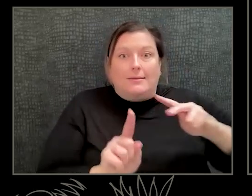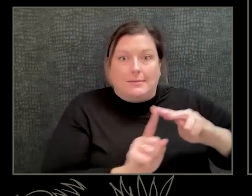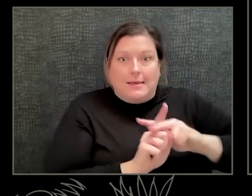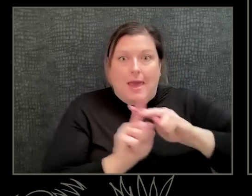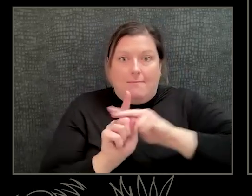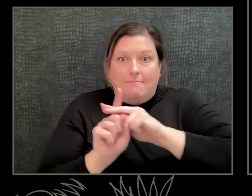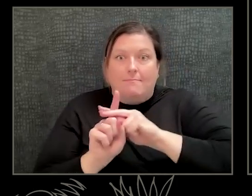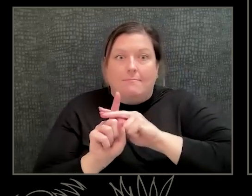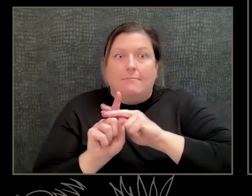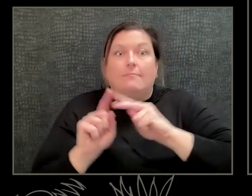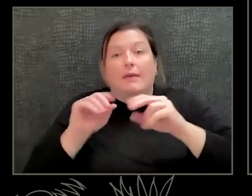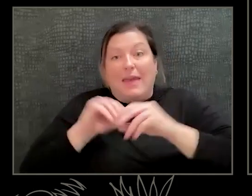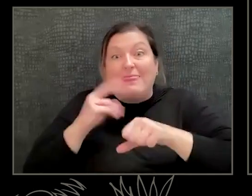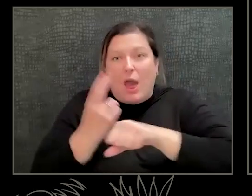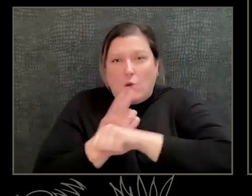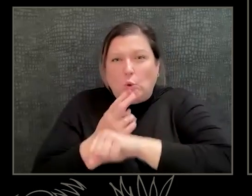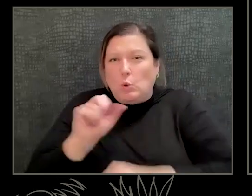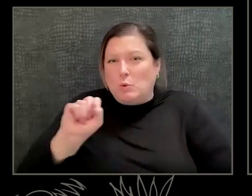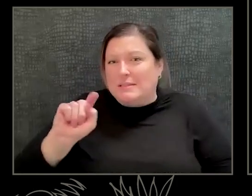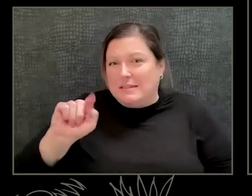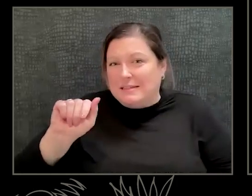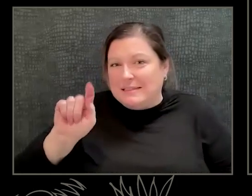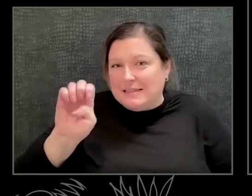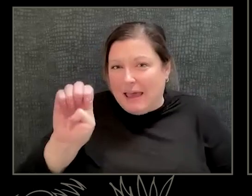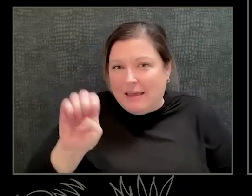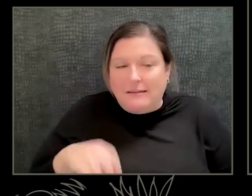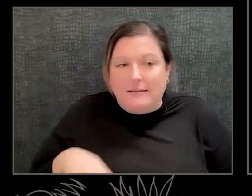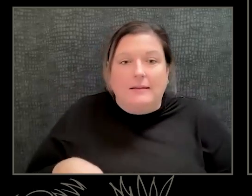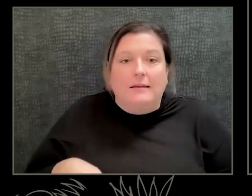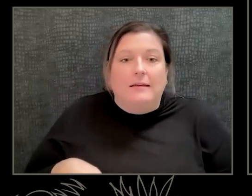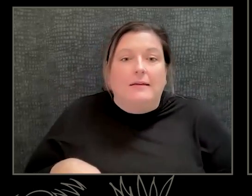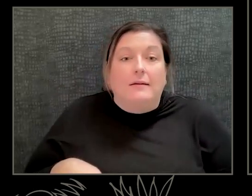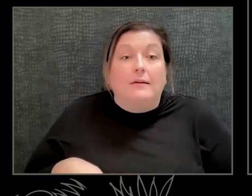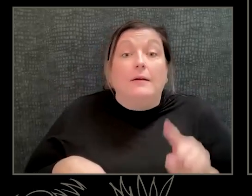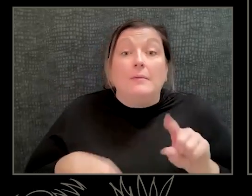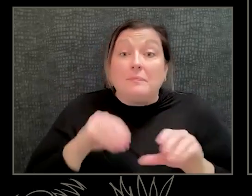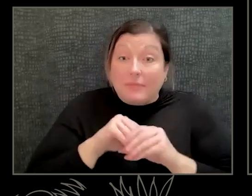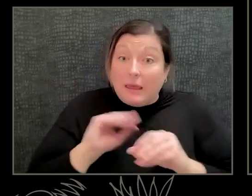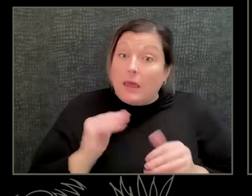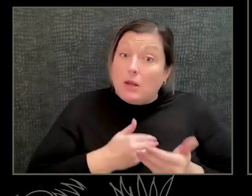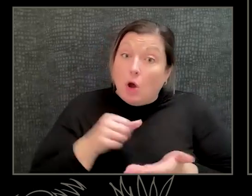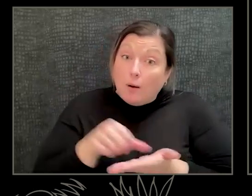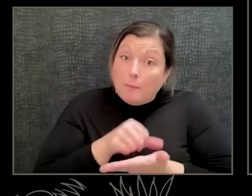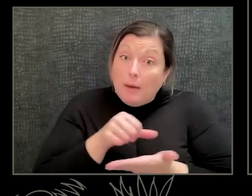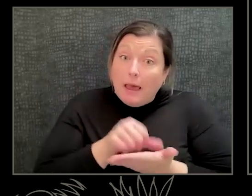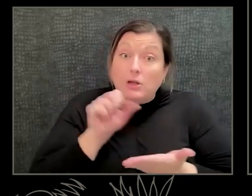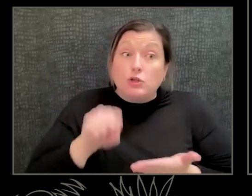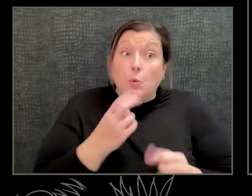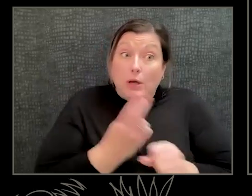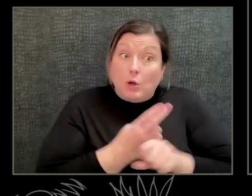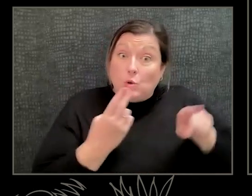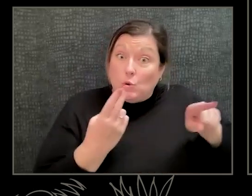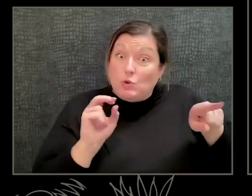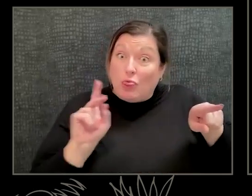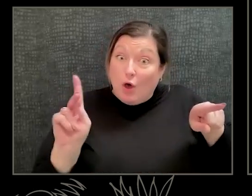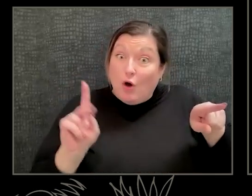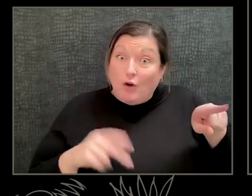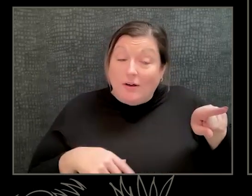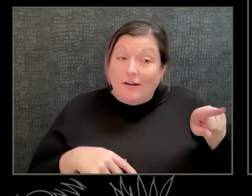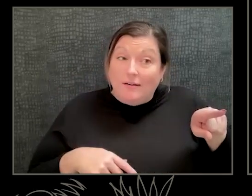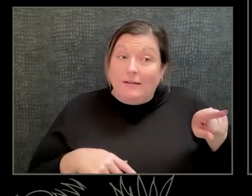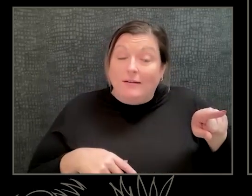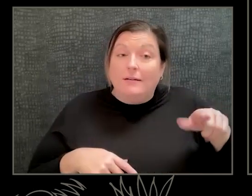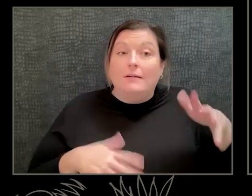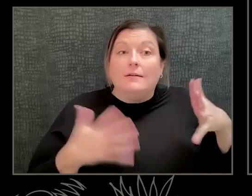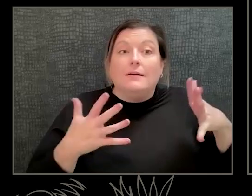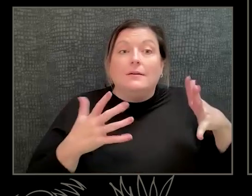state. Then, in our page or any other component, we can use this hook and